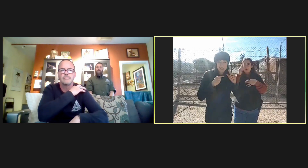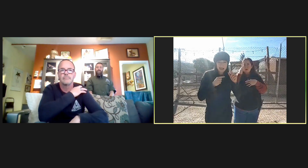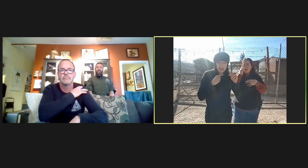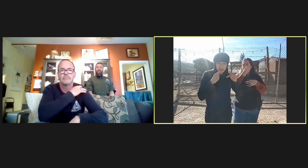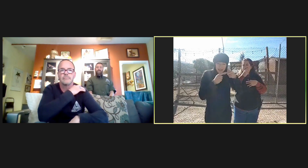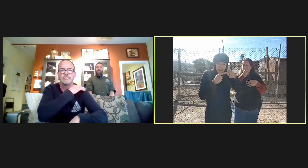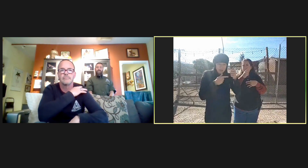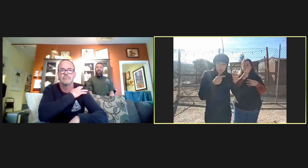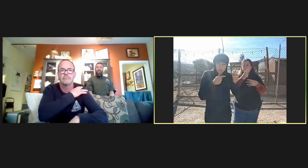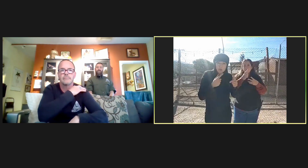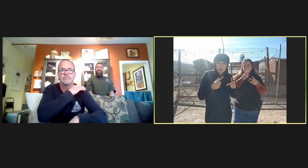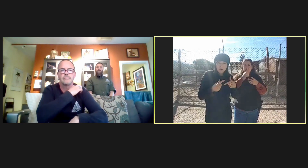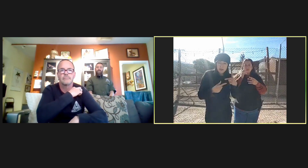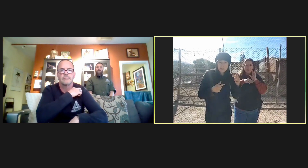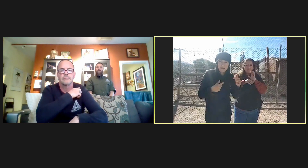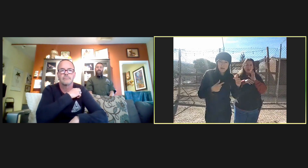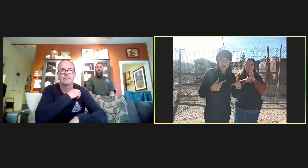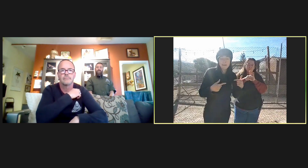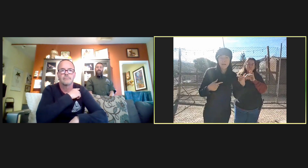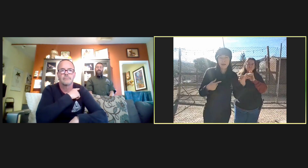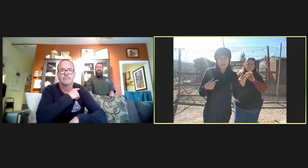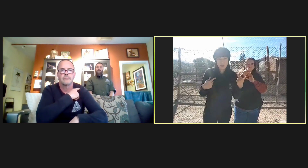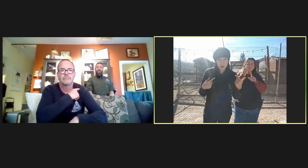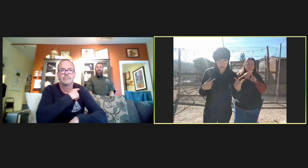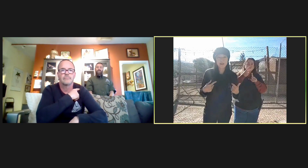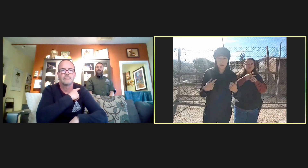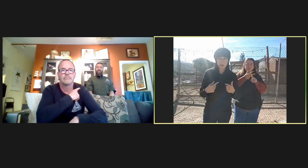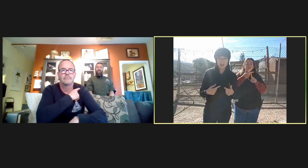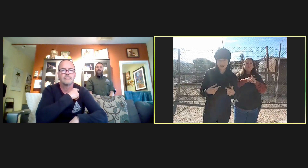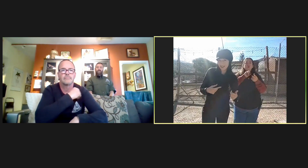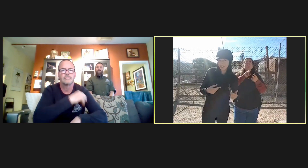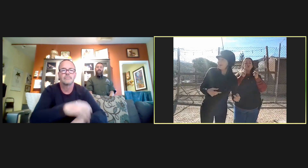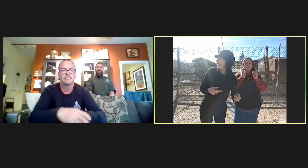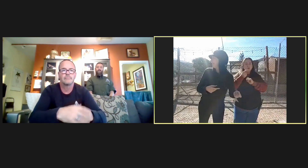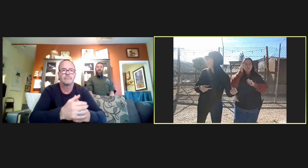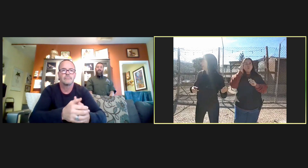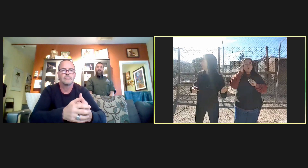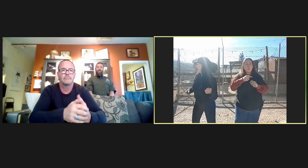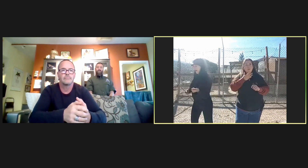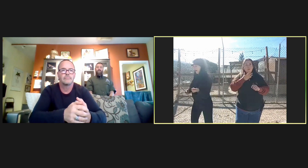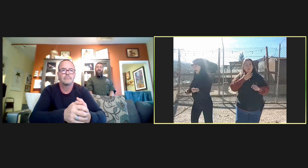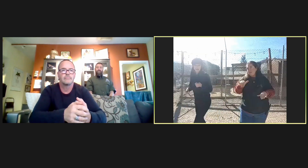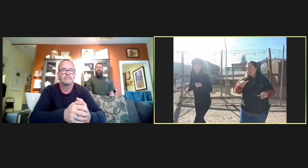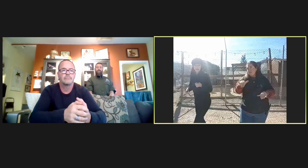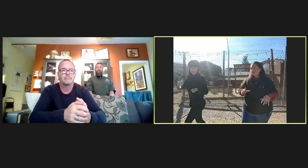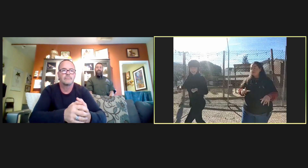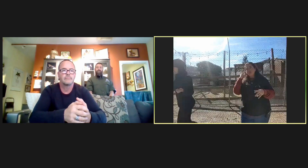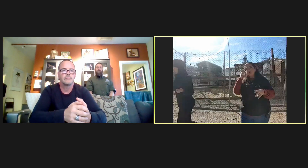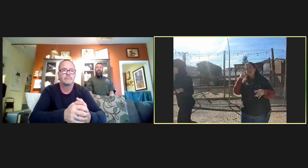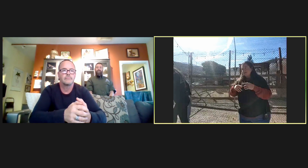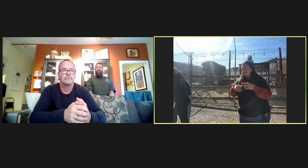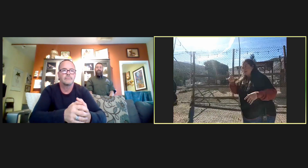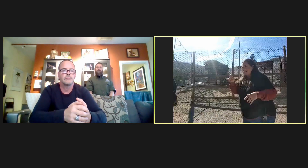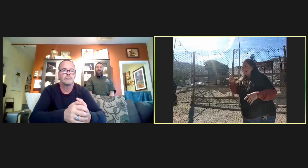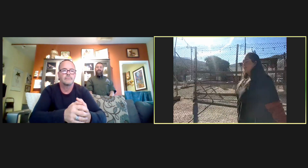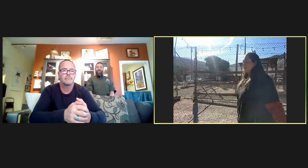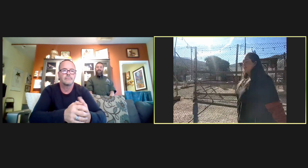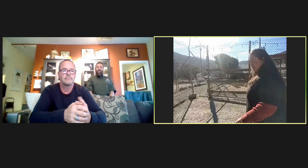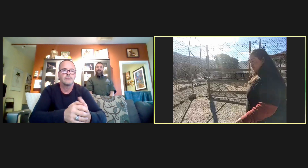gray-blue eyes. And as they, mature over the next few months, their eyes become color. All right, let's go see the next one.